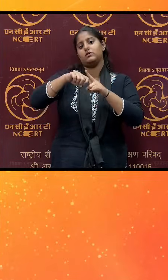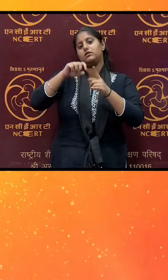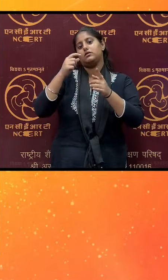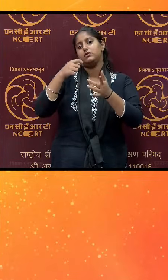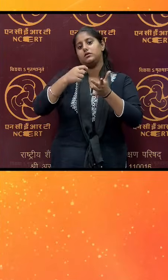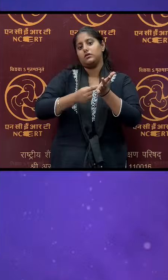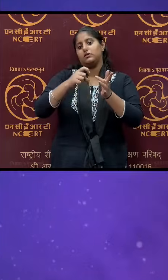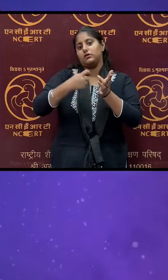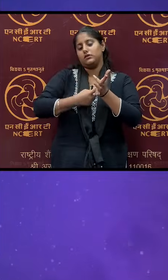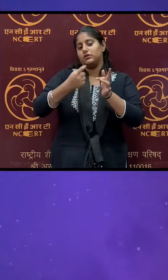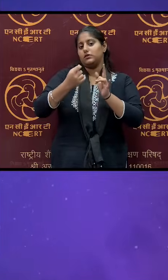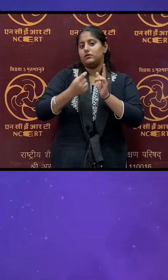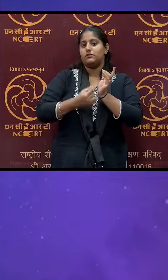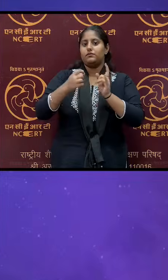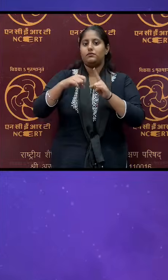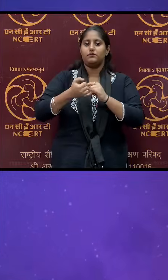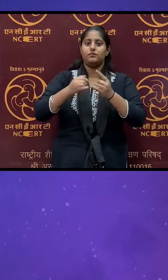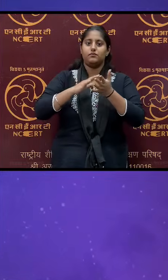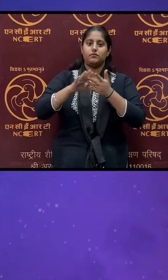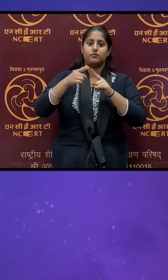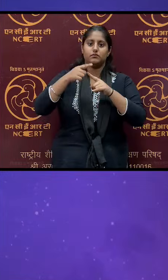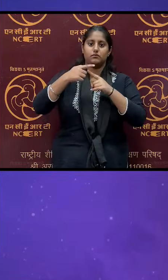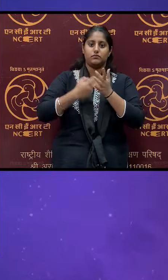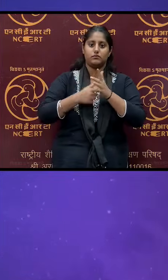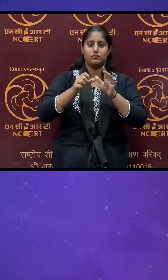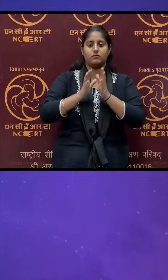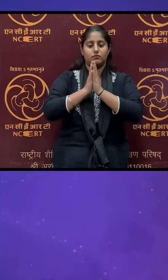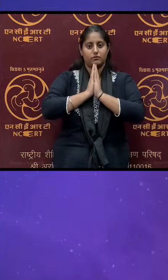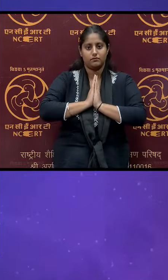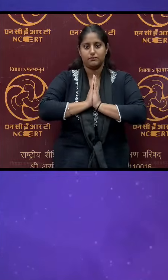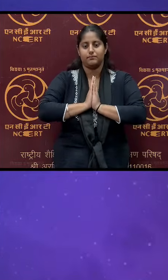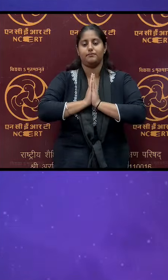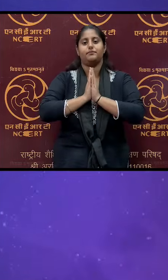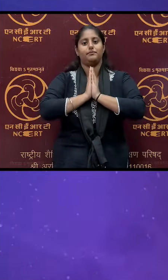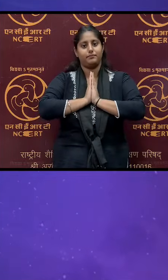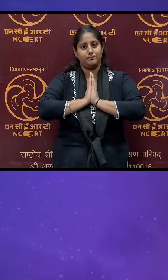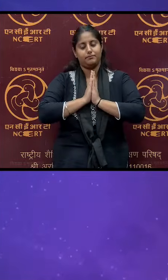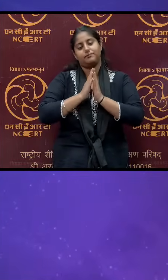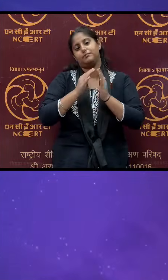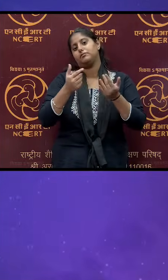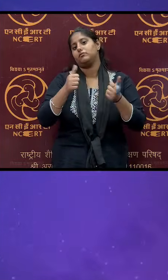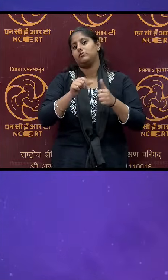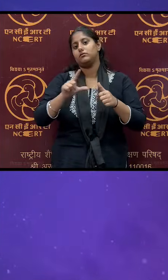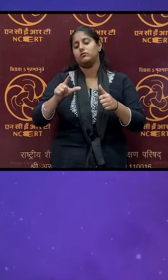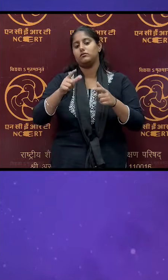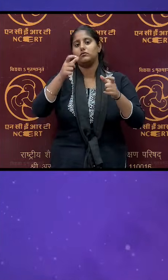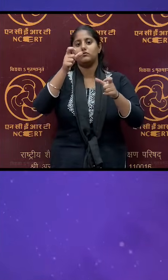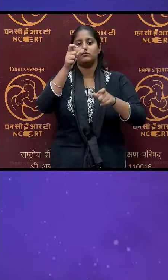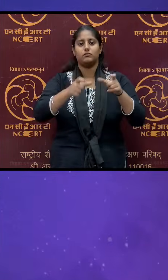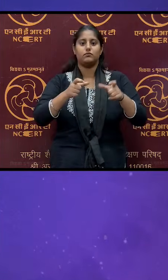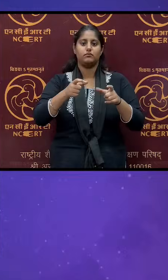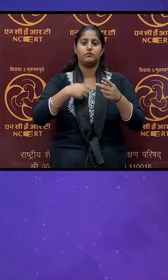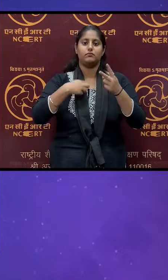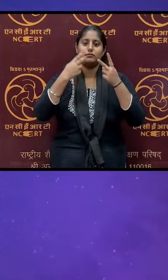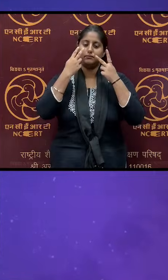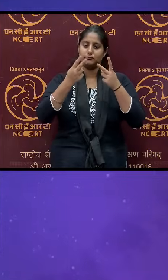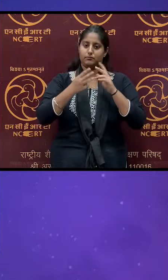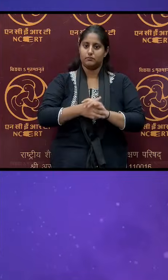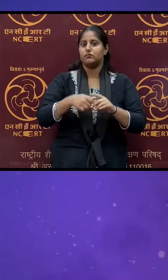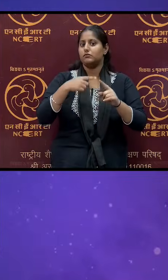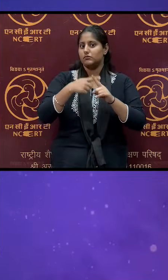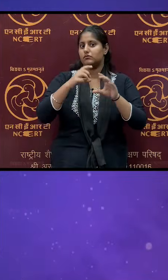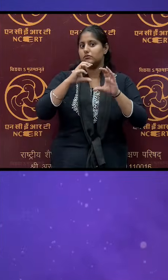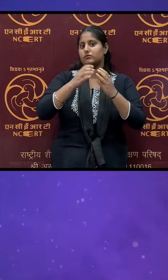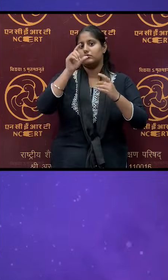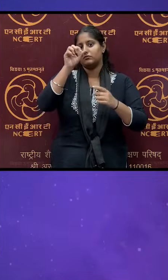ma'am. Namaskar. Ji, namaskar, and a very warm welcome of all our viewers from the class